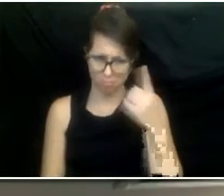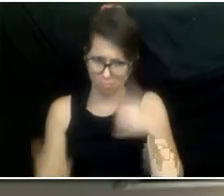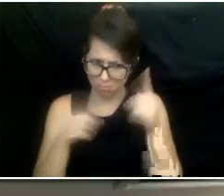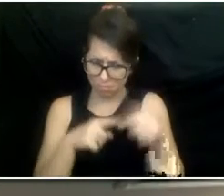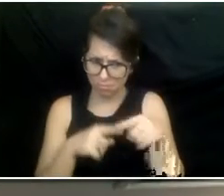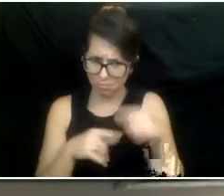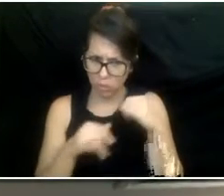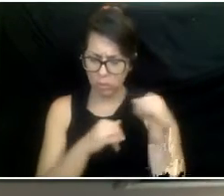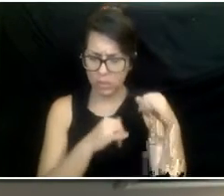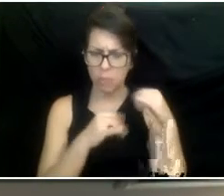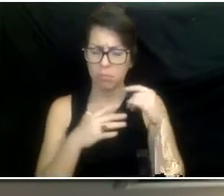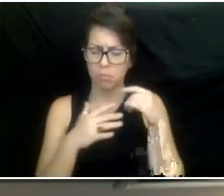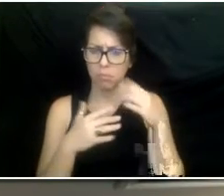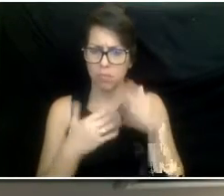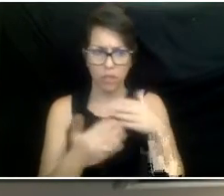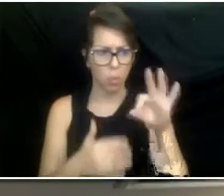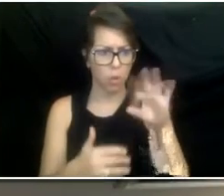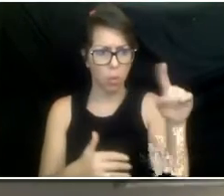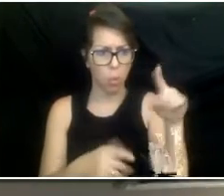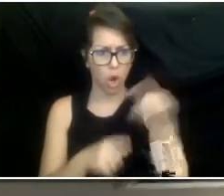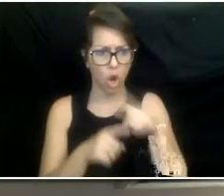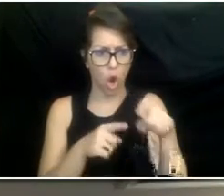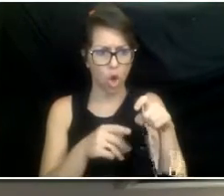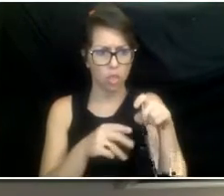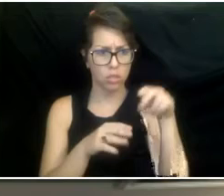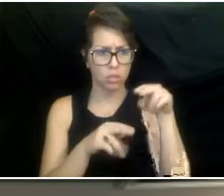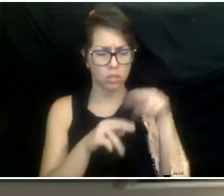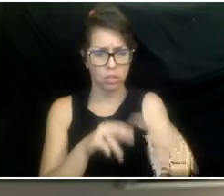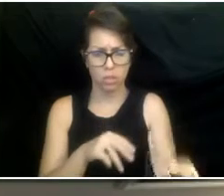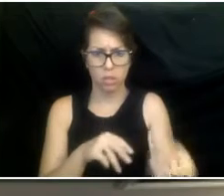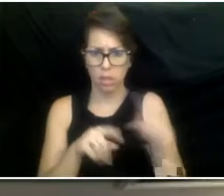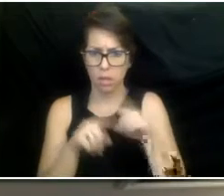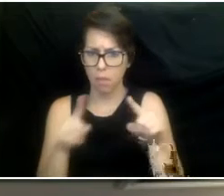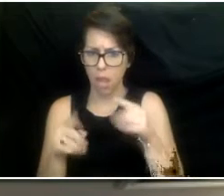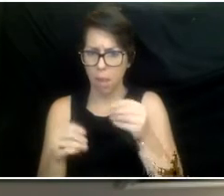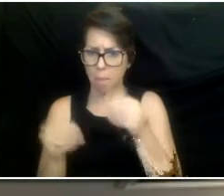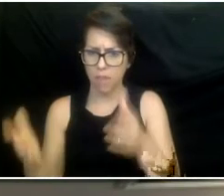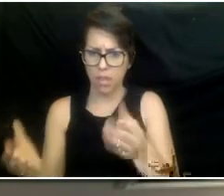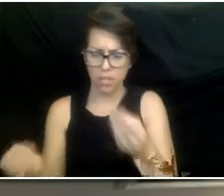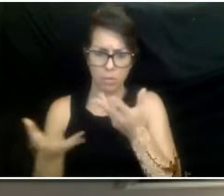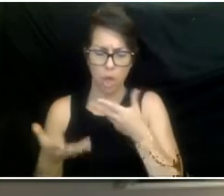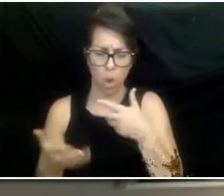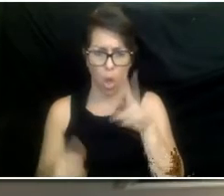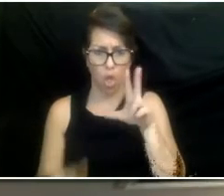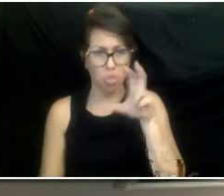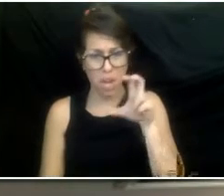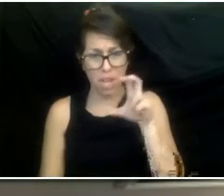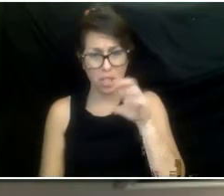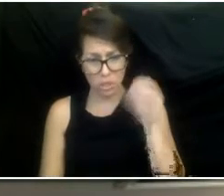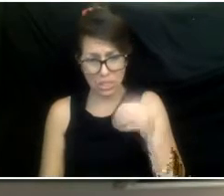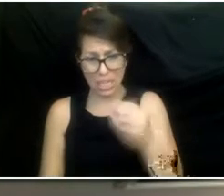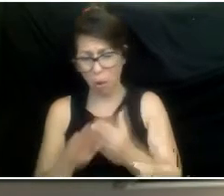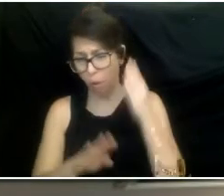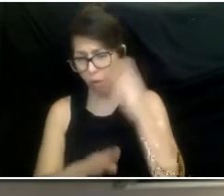categor categorized as not um essential